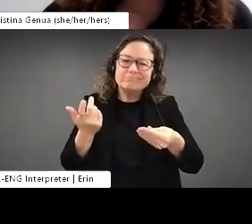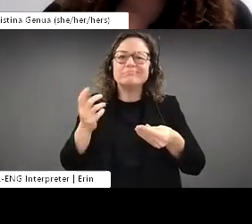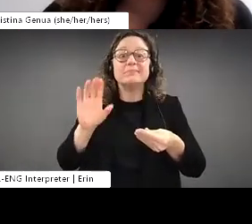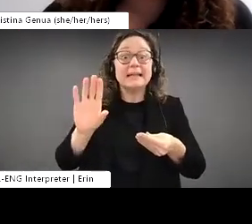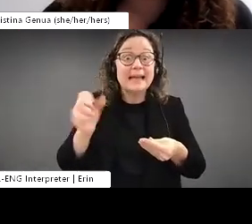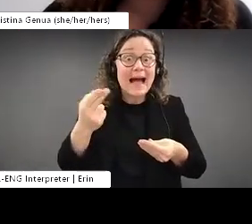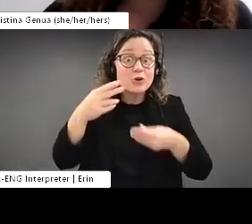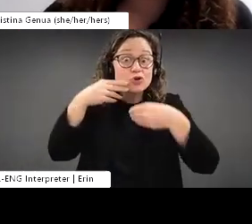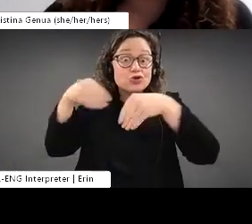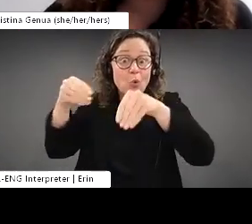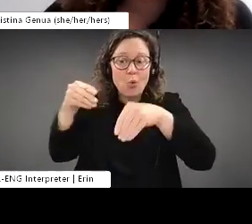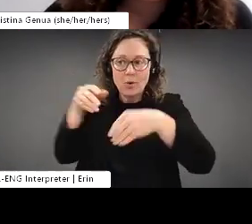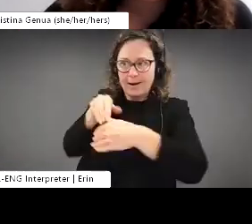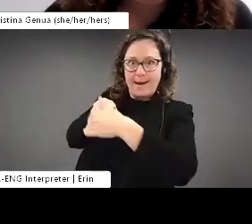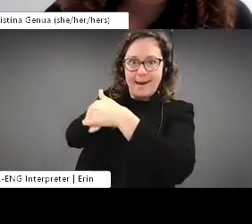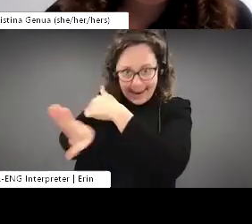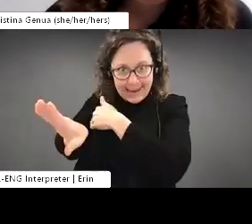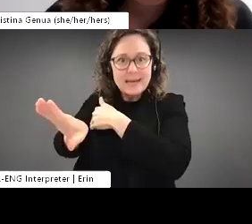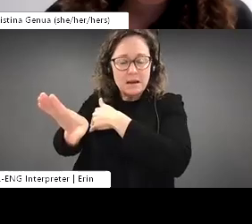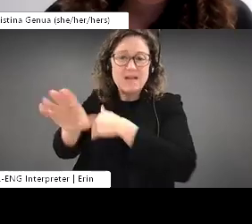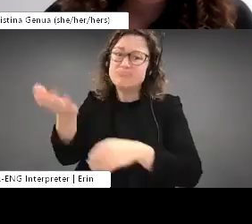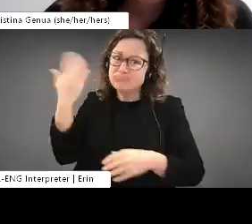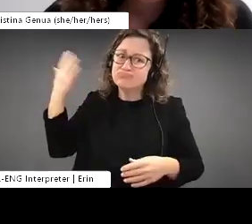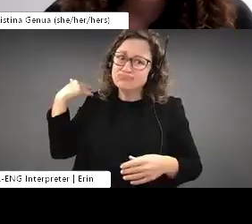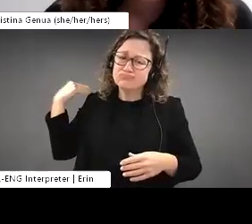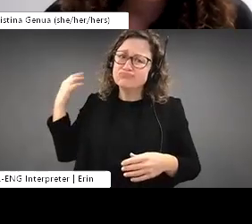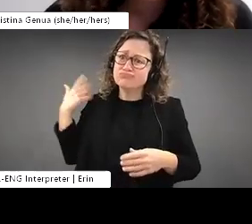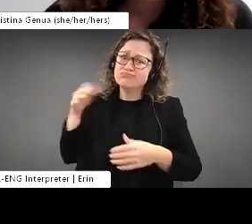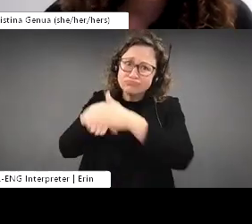cash advance and decides to visit the store again.